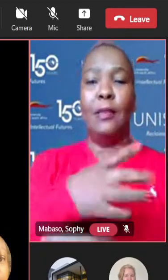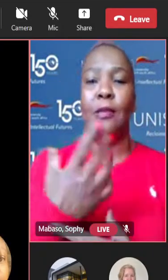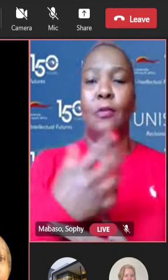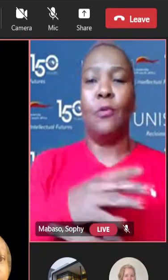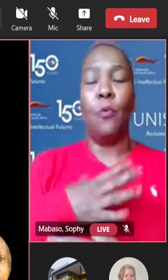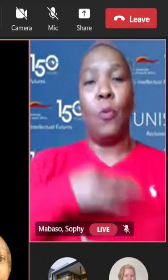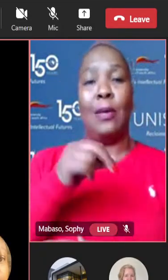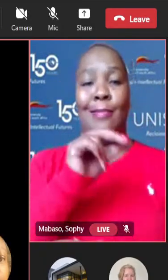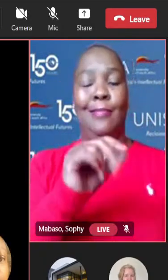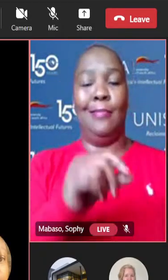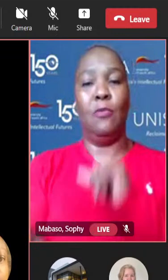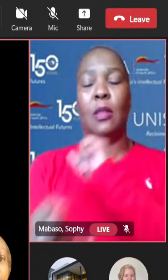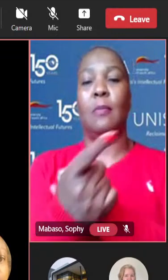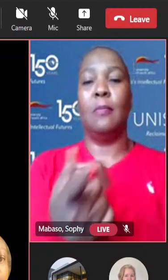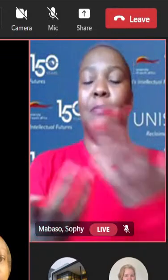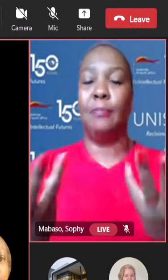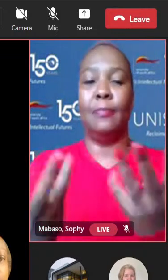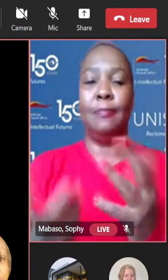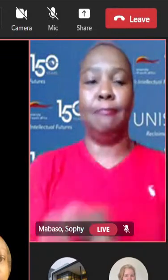happen.